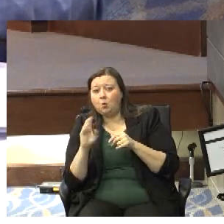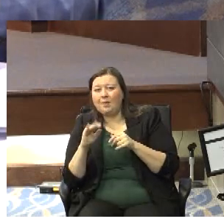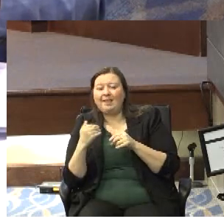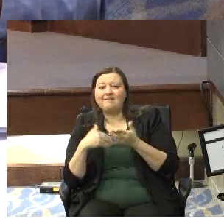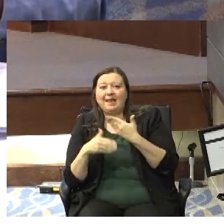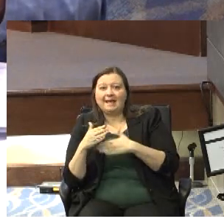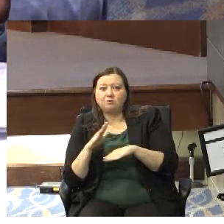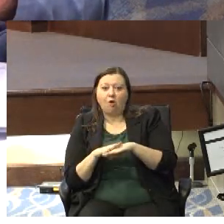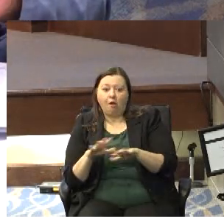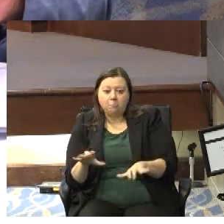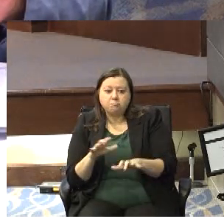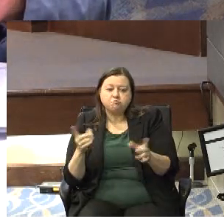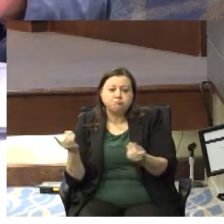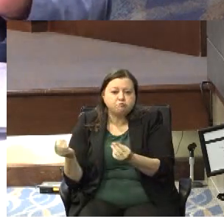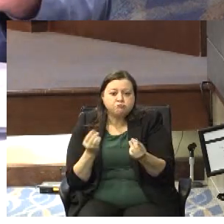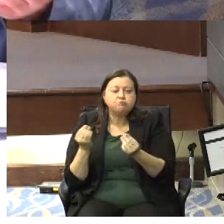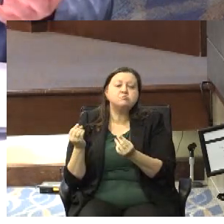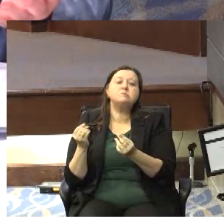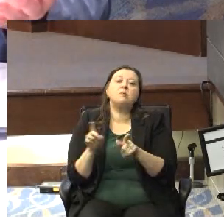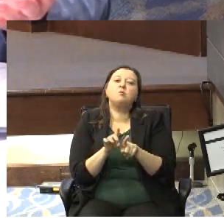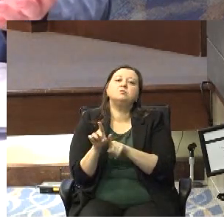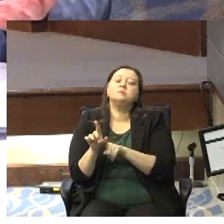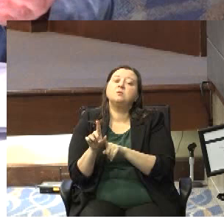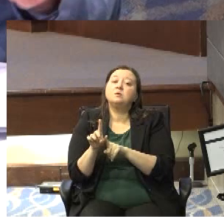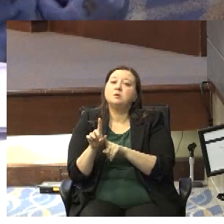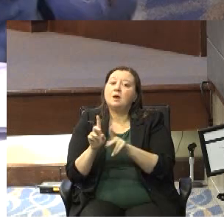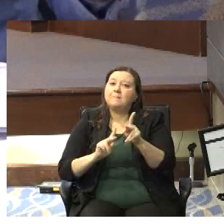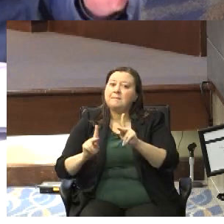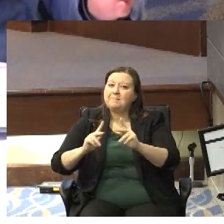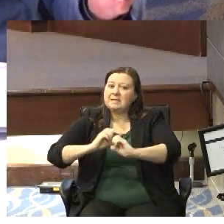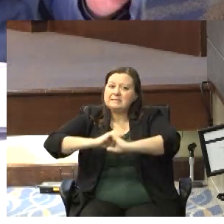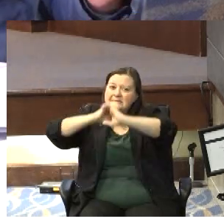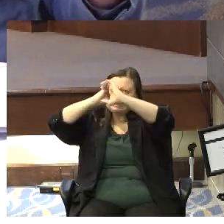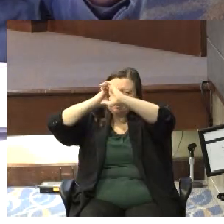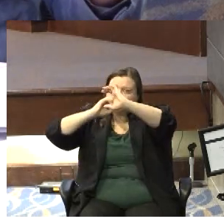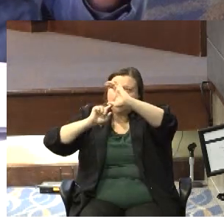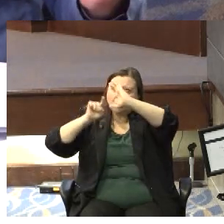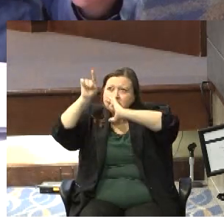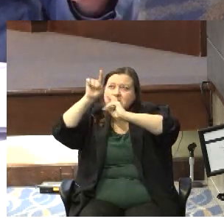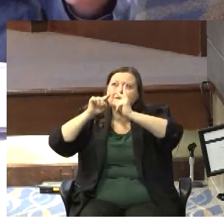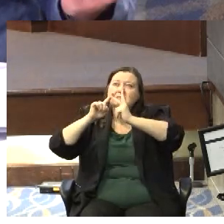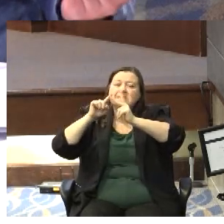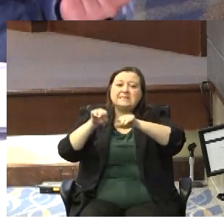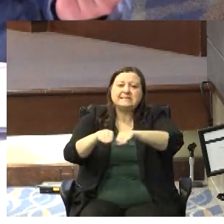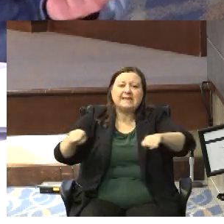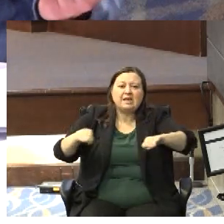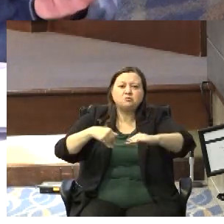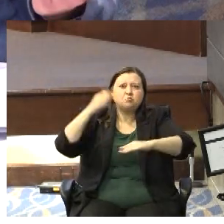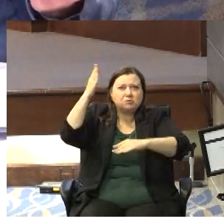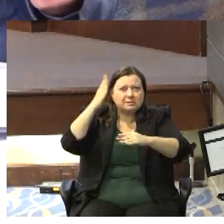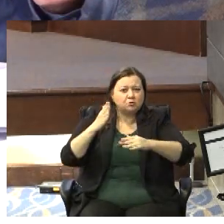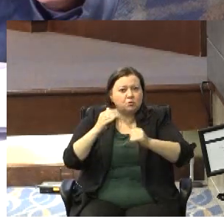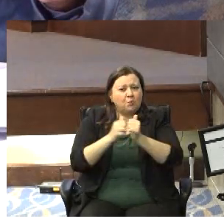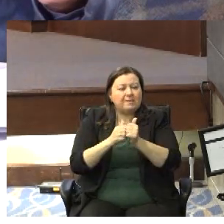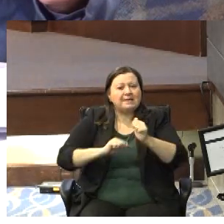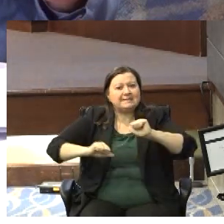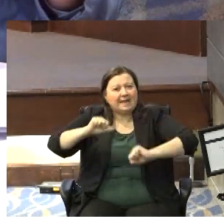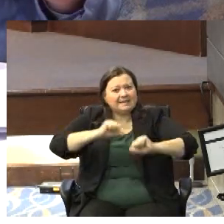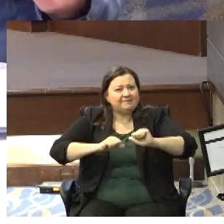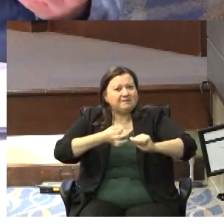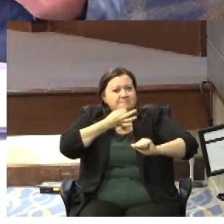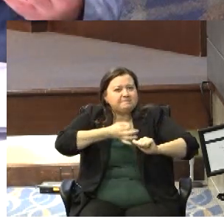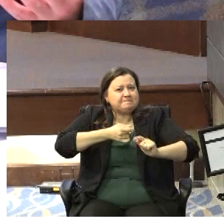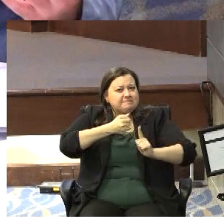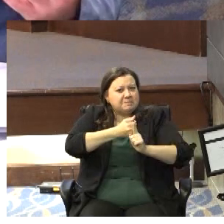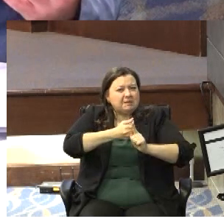hands-on activities. You also have public telescopes and stages to where you're going to have presenters with the scientific background